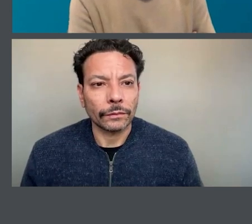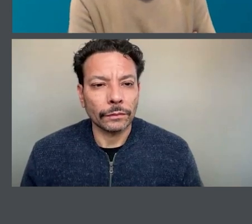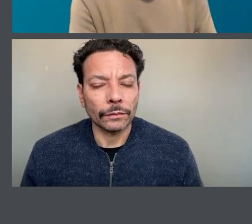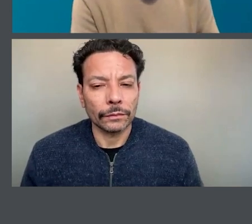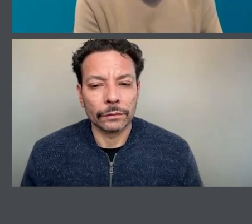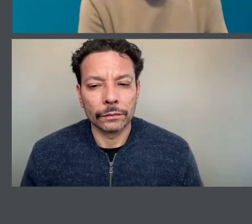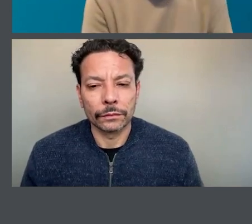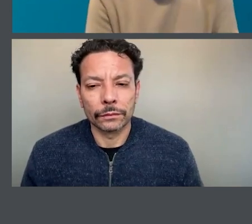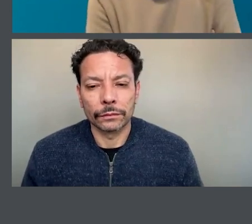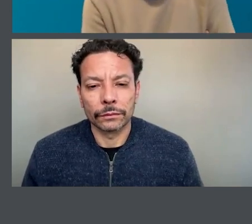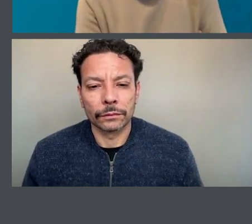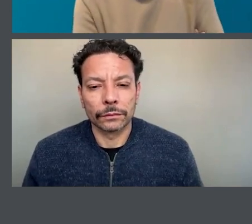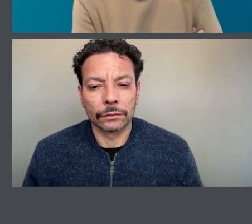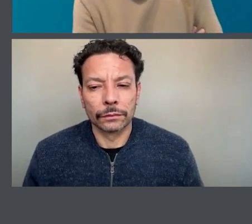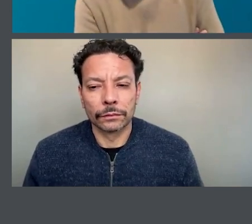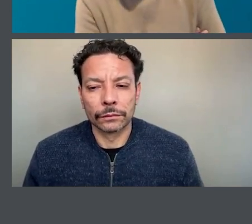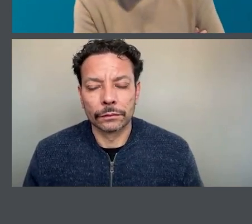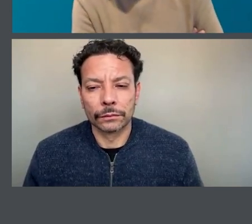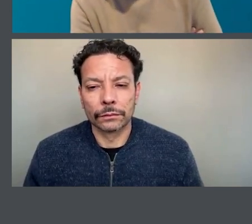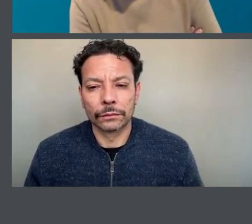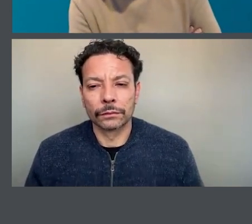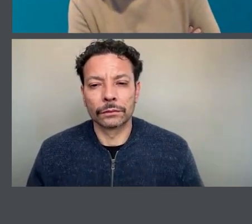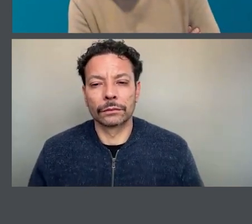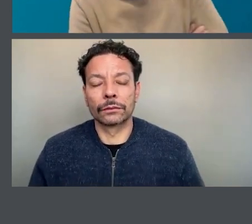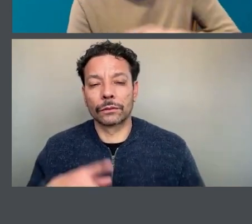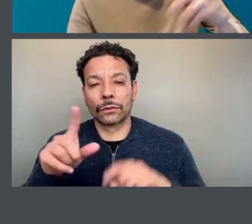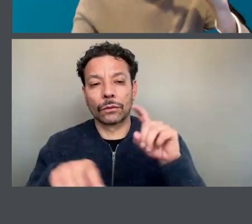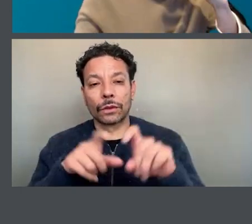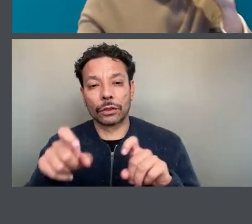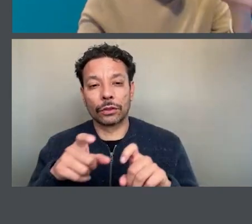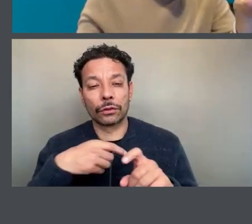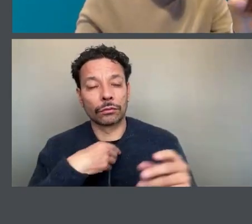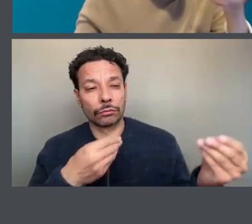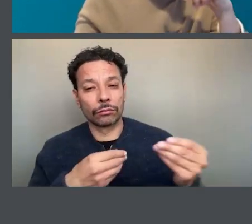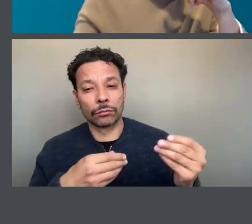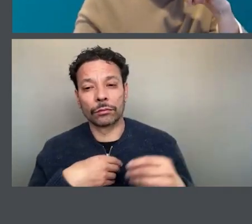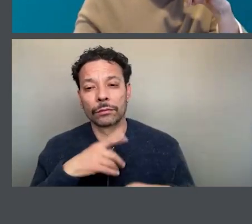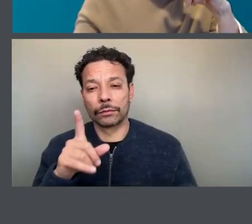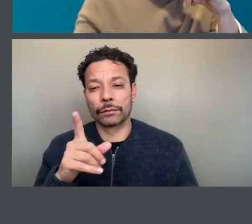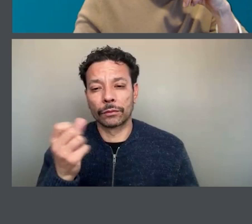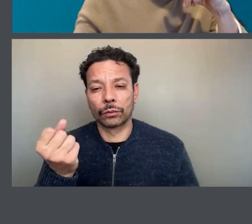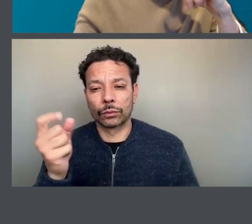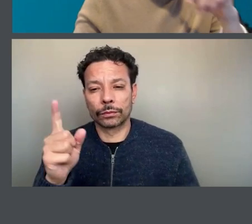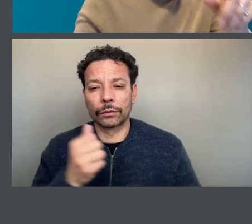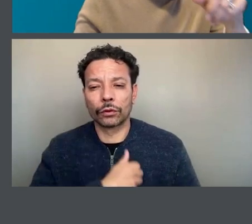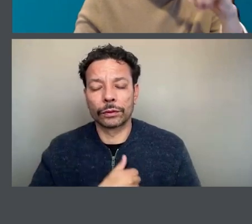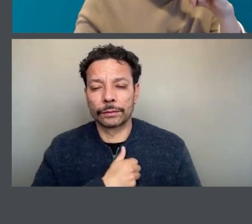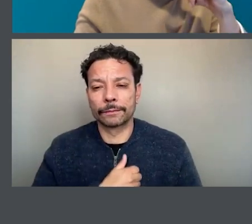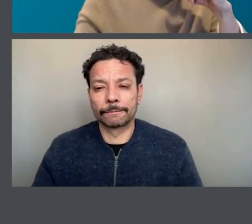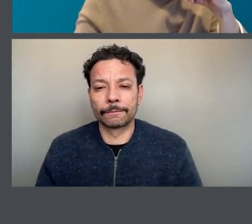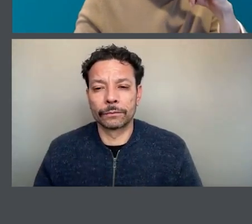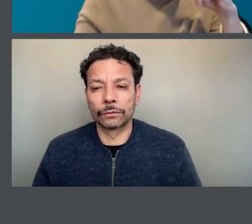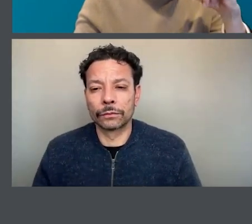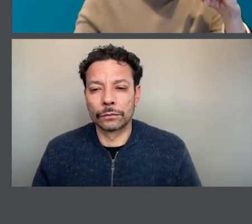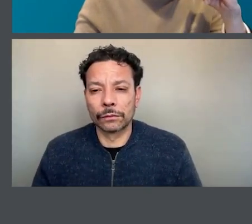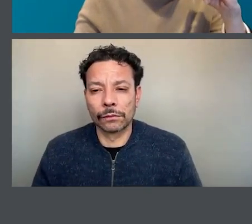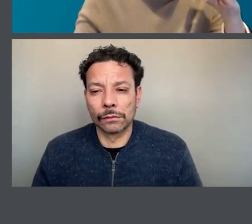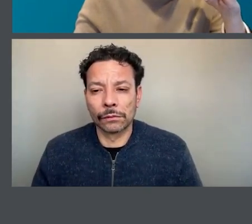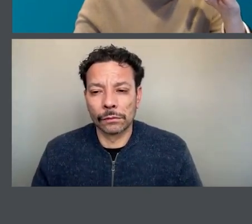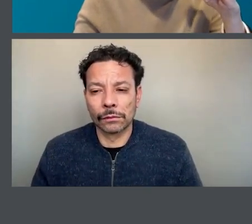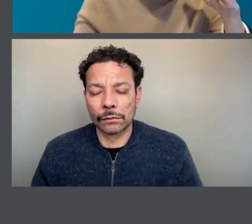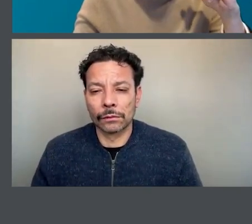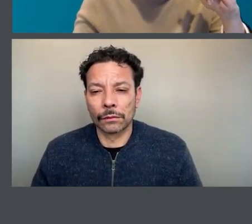So while we're fielding questions, and we'll take, let's see, sorry, let me just, yeah, we'll take just